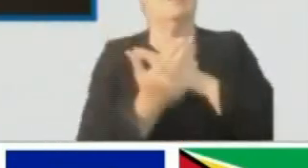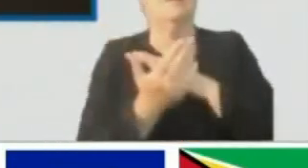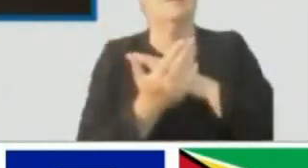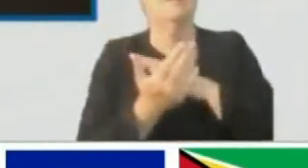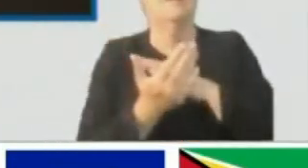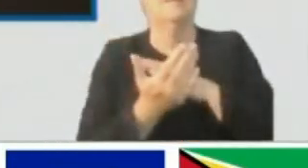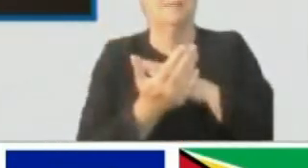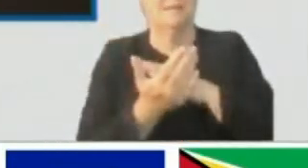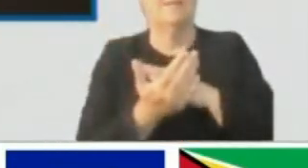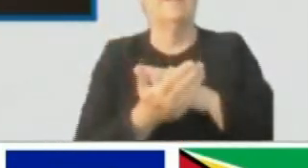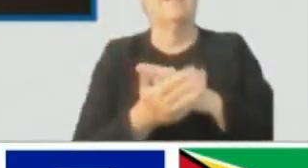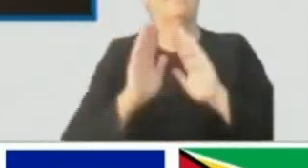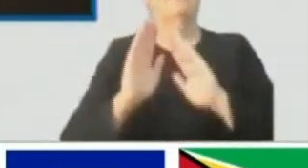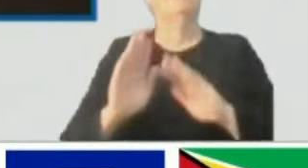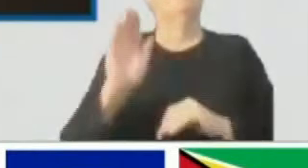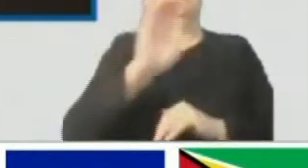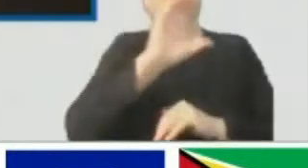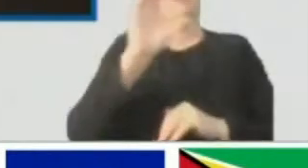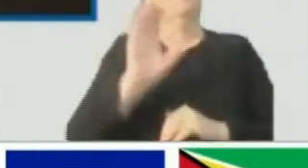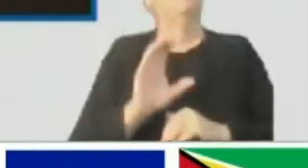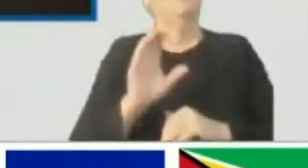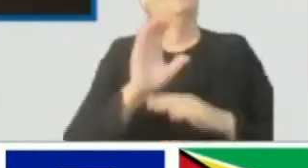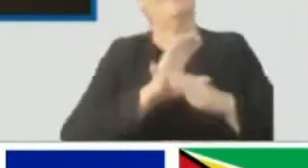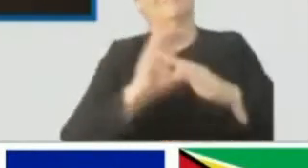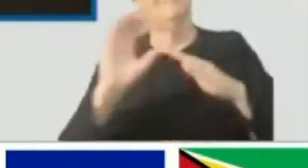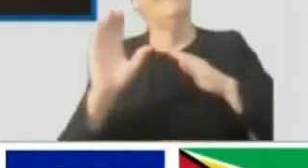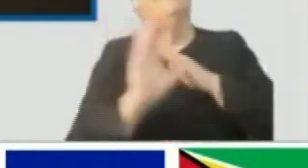as a small island developing state.